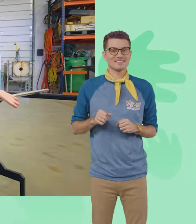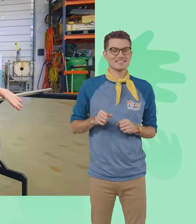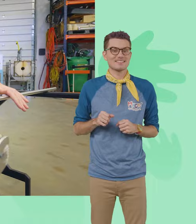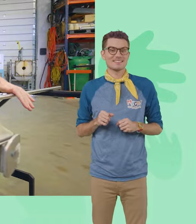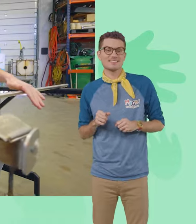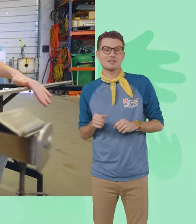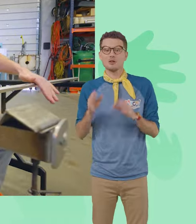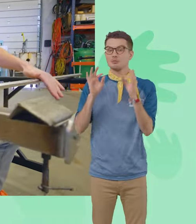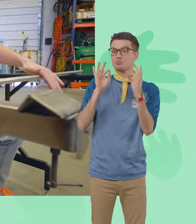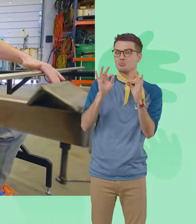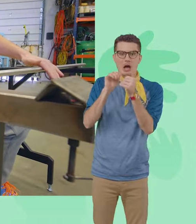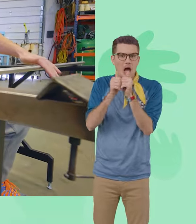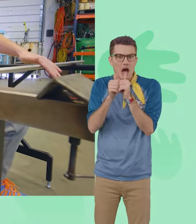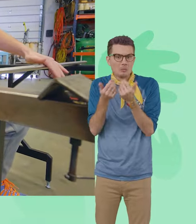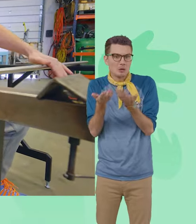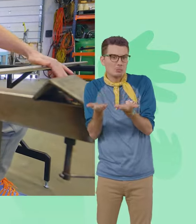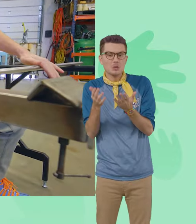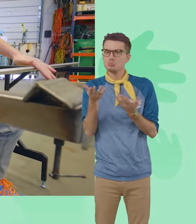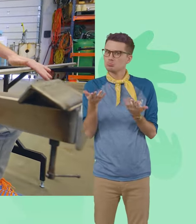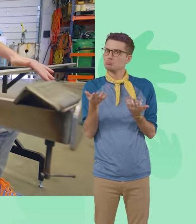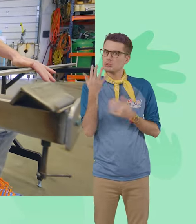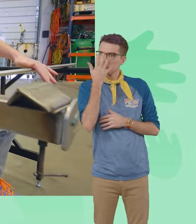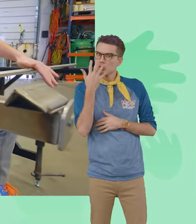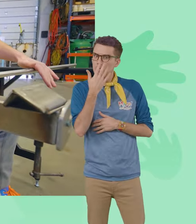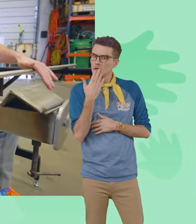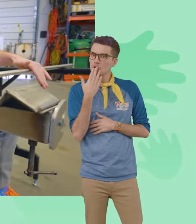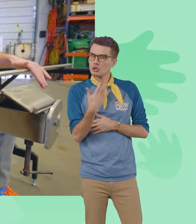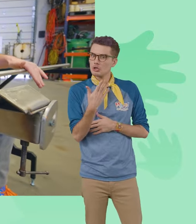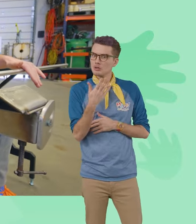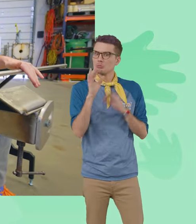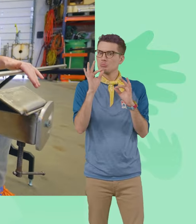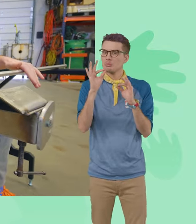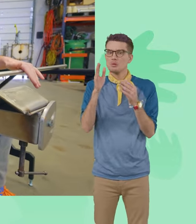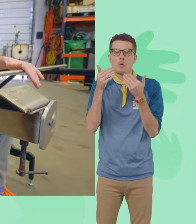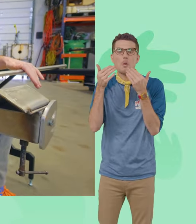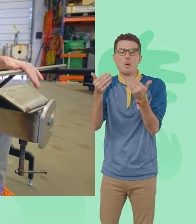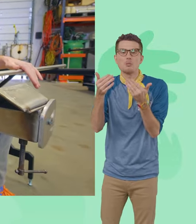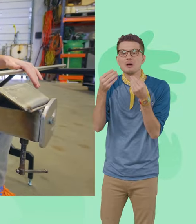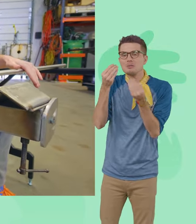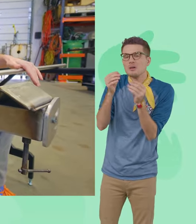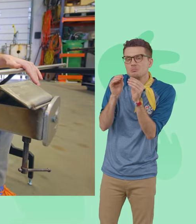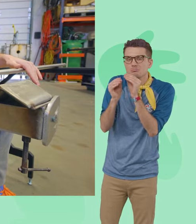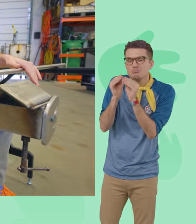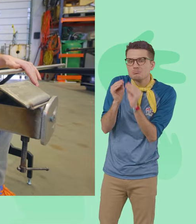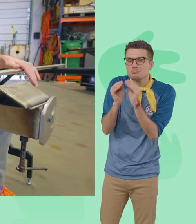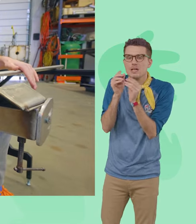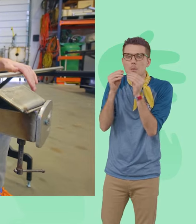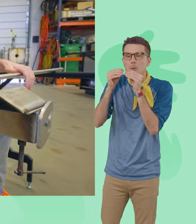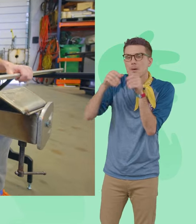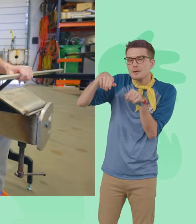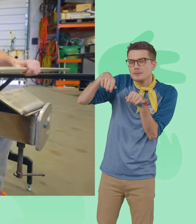Okay, how's that? That looks really good. And then, let's give this point just a little bit more of a